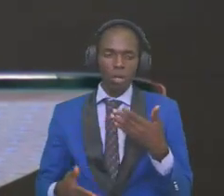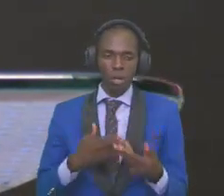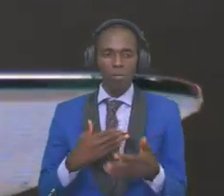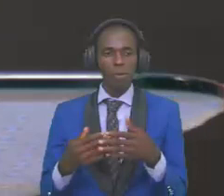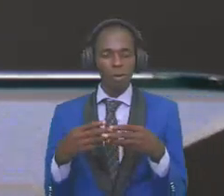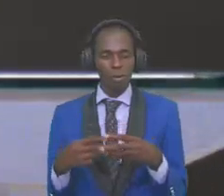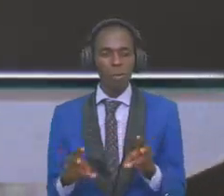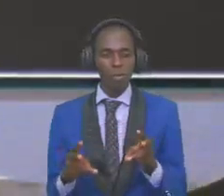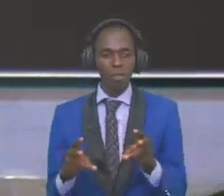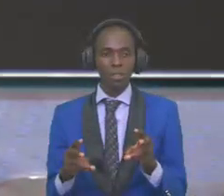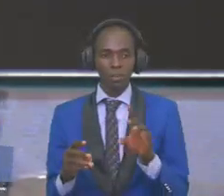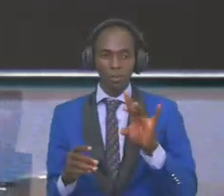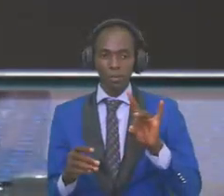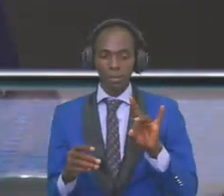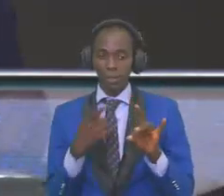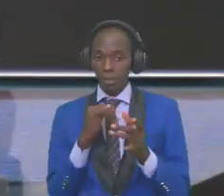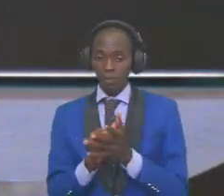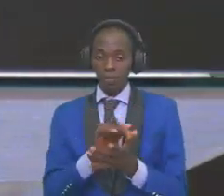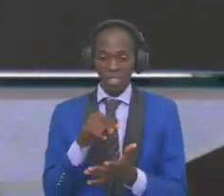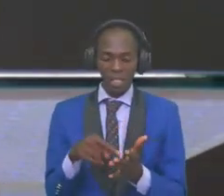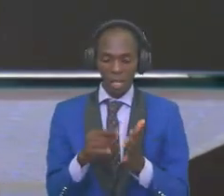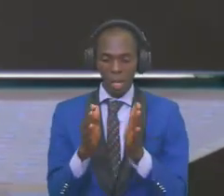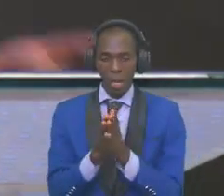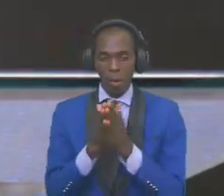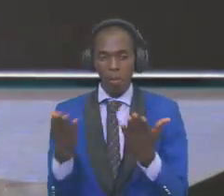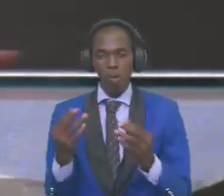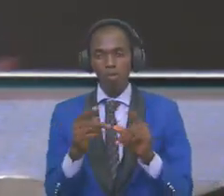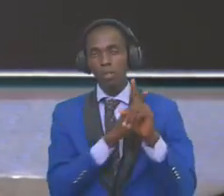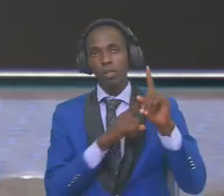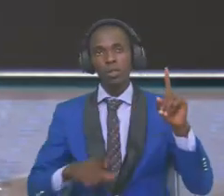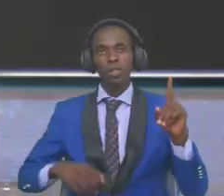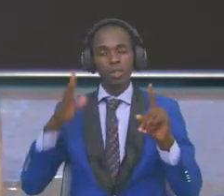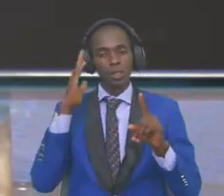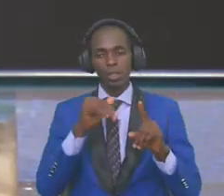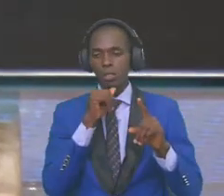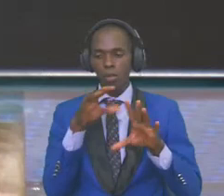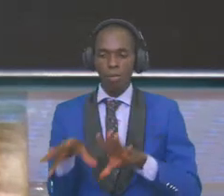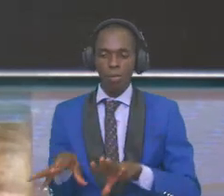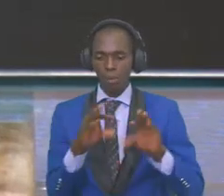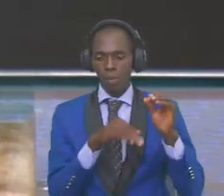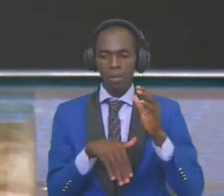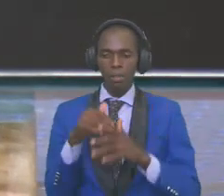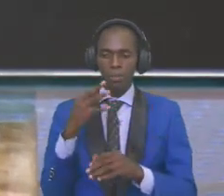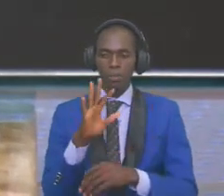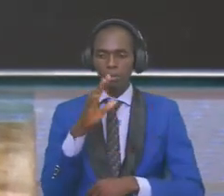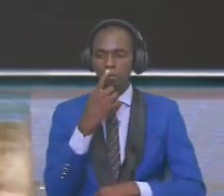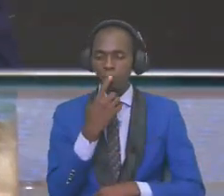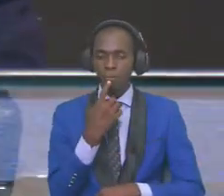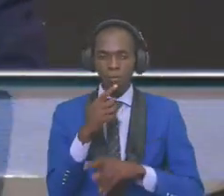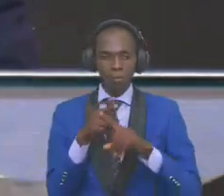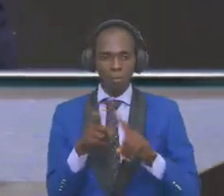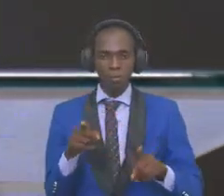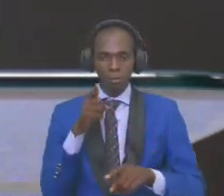8. This book of the law shall not depart out of thy mouth, but